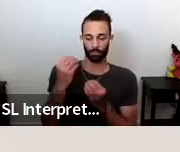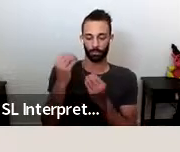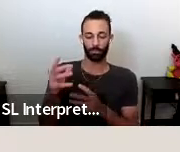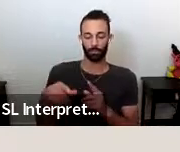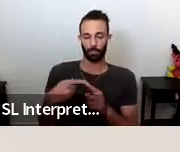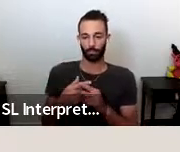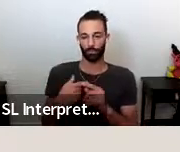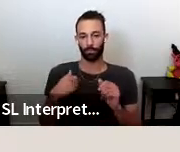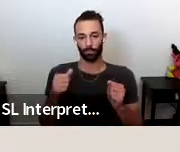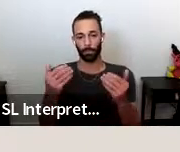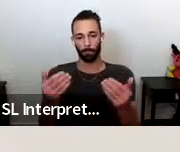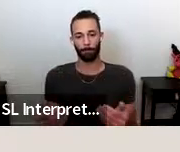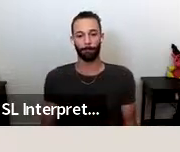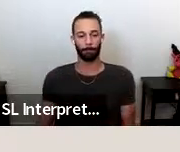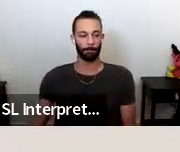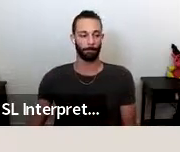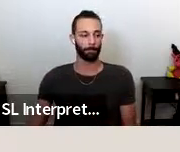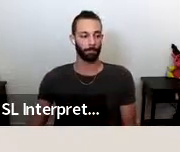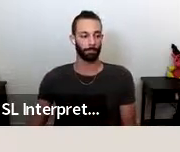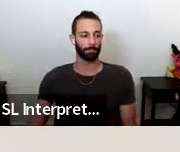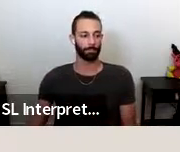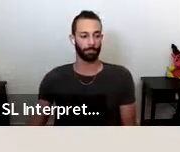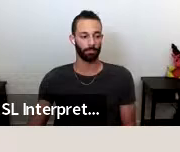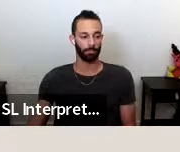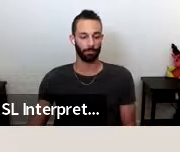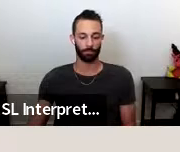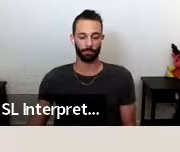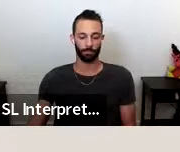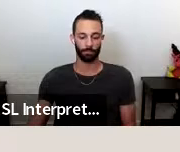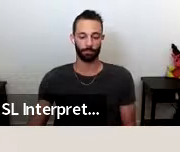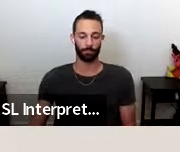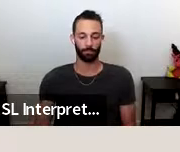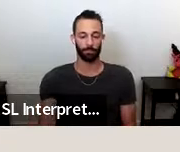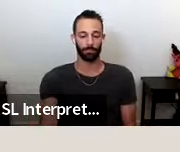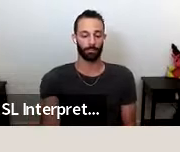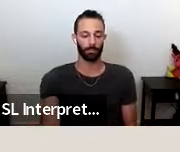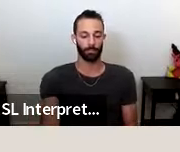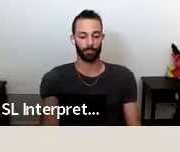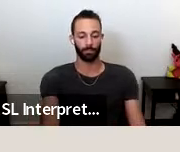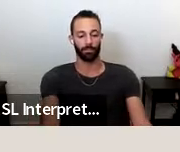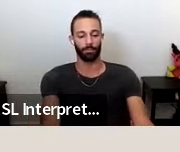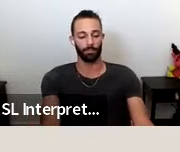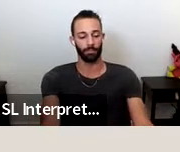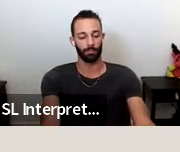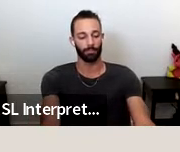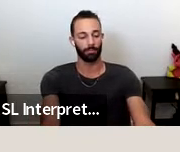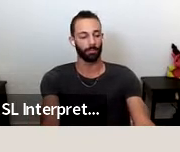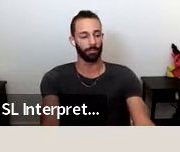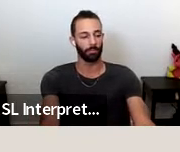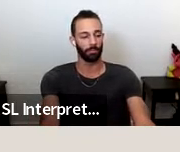forward. So if we could go back to Honey, please.